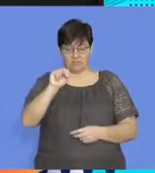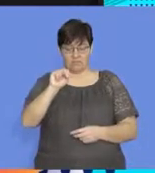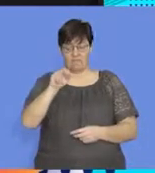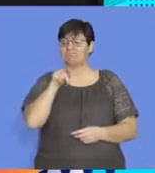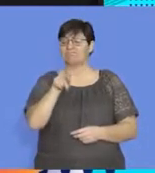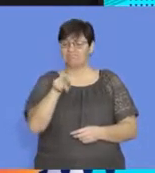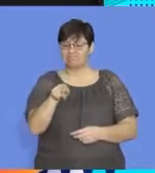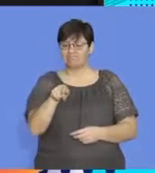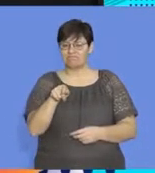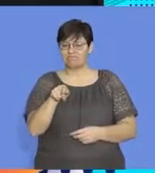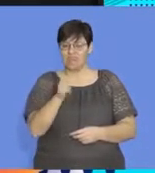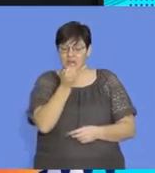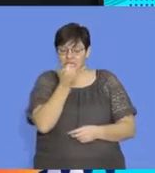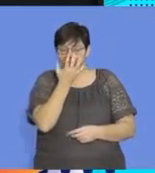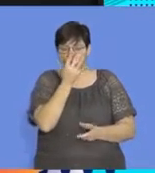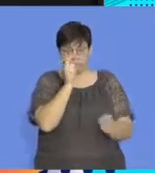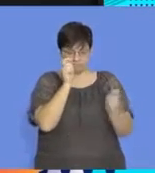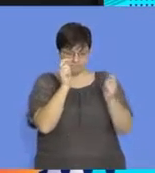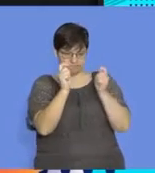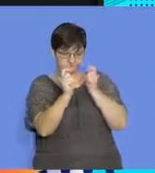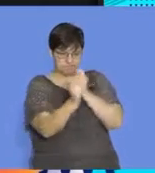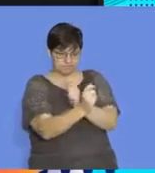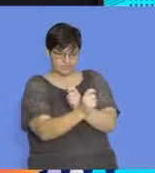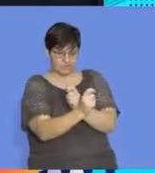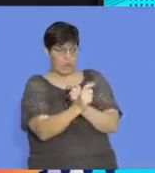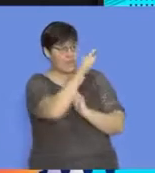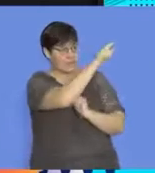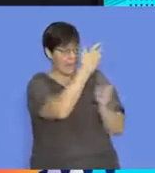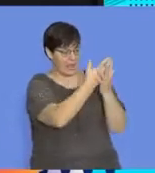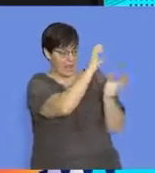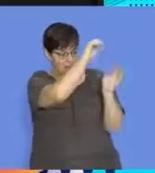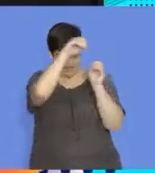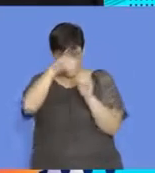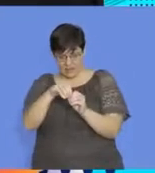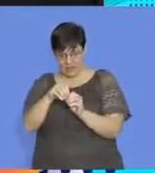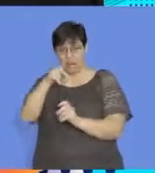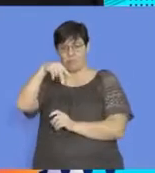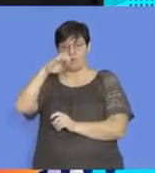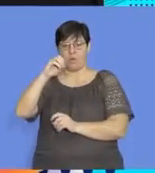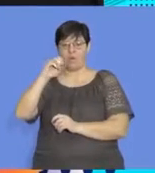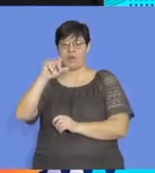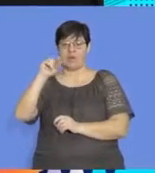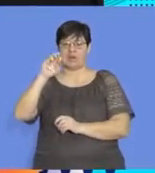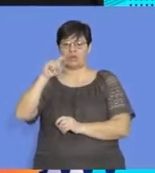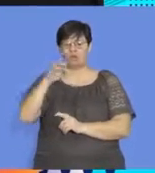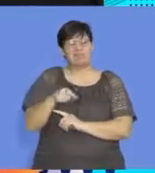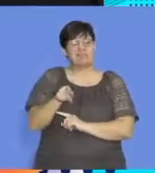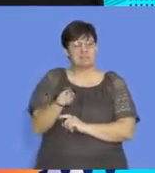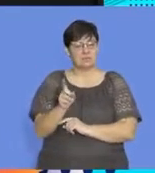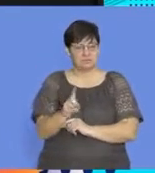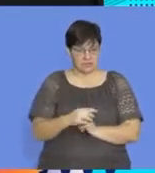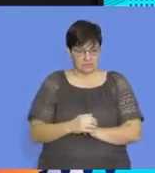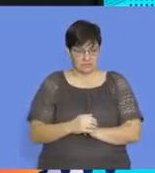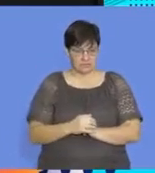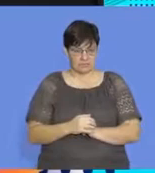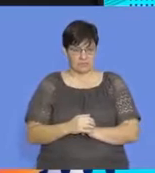how they adapted to their pollinators and what is pollination. And then the seed, the end result of